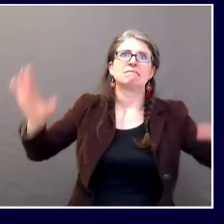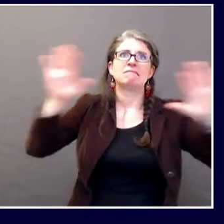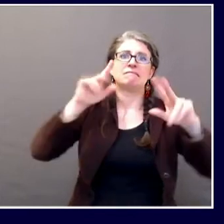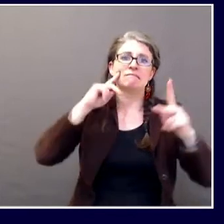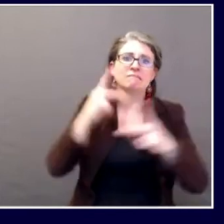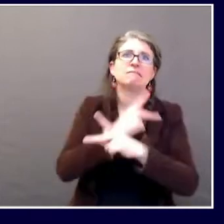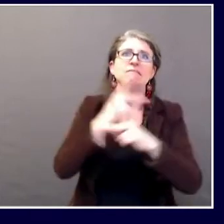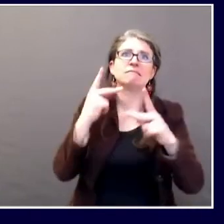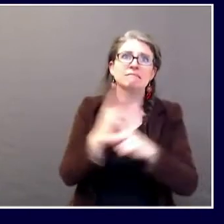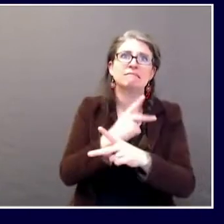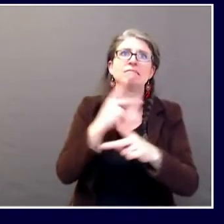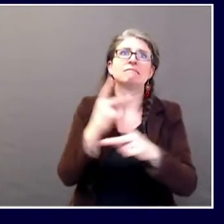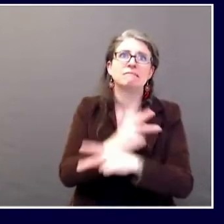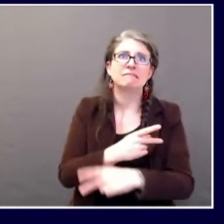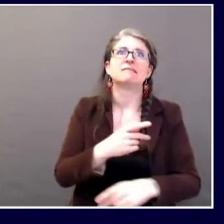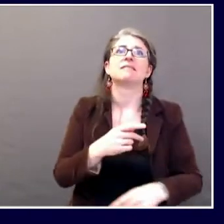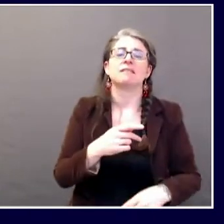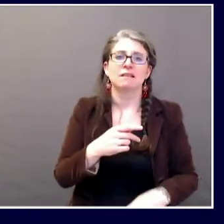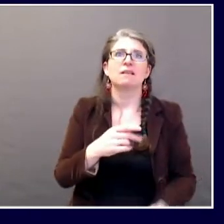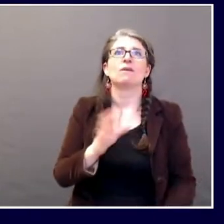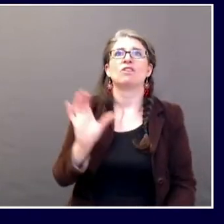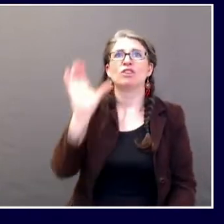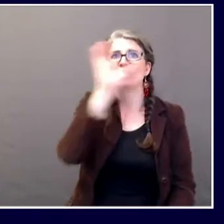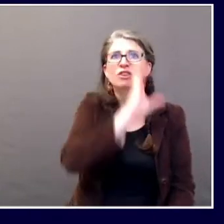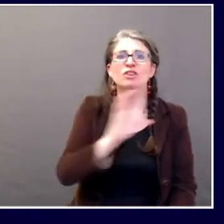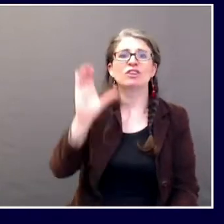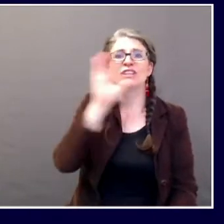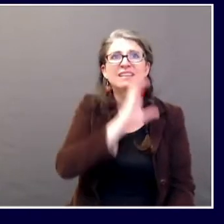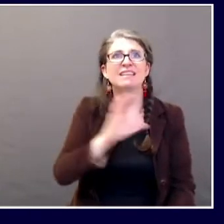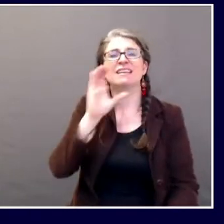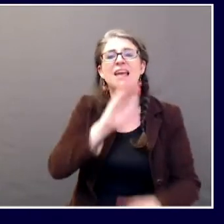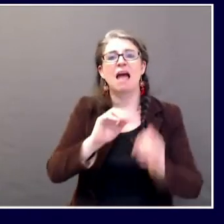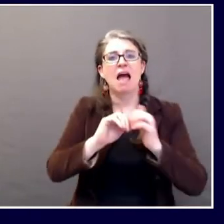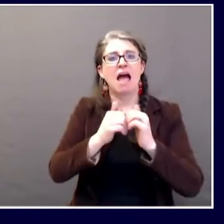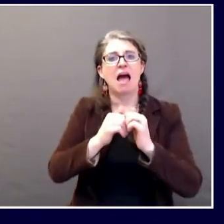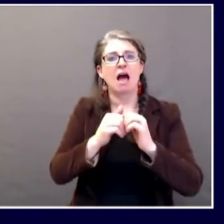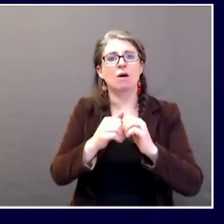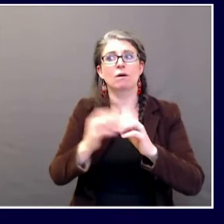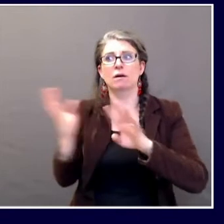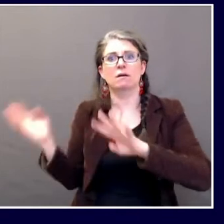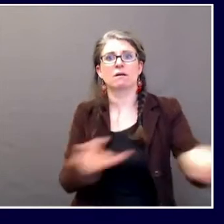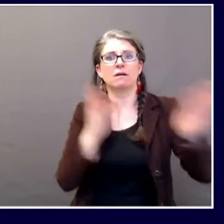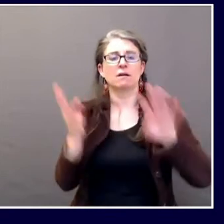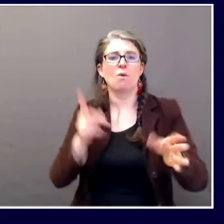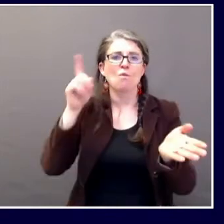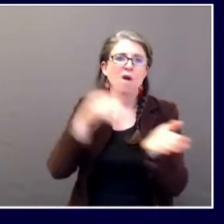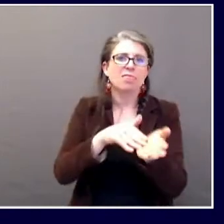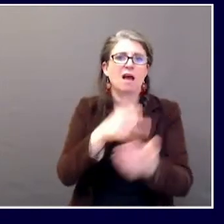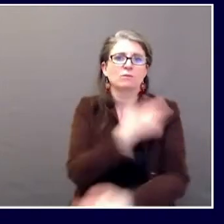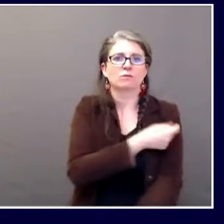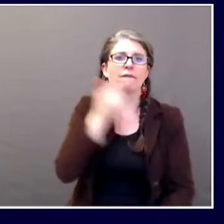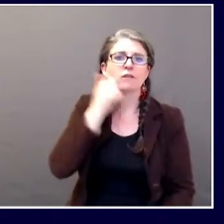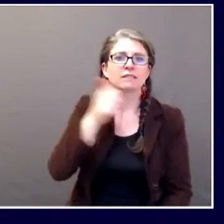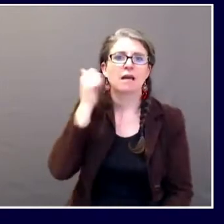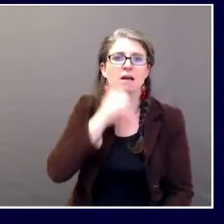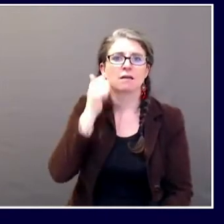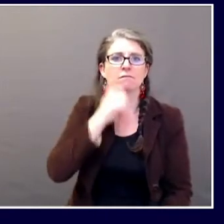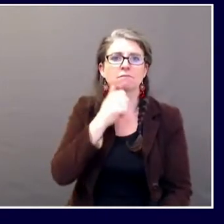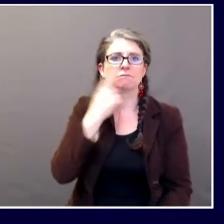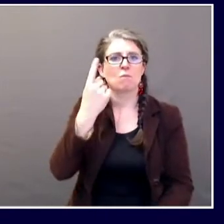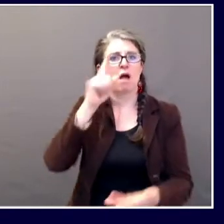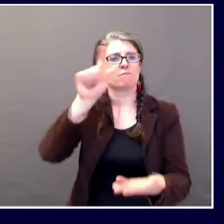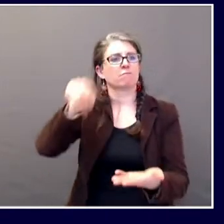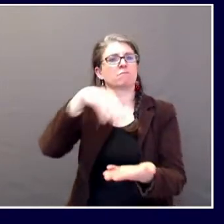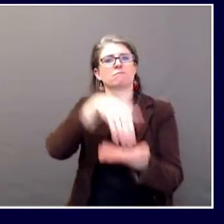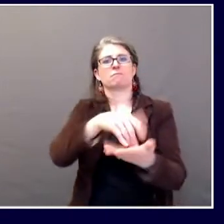many Maine people vaccinated. One of the best things we can do today to keep those elder Maine people safe is